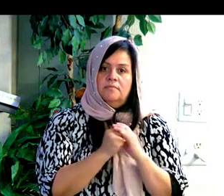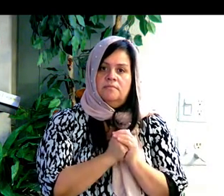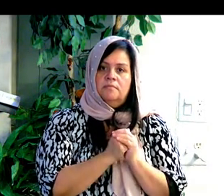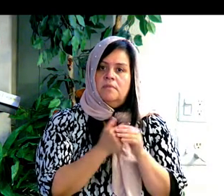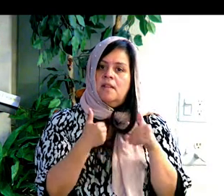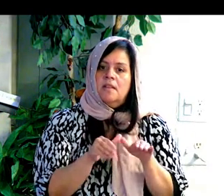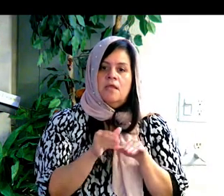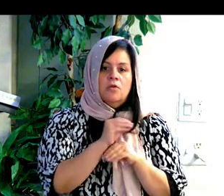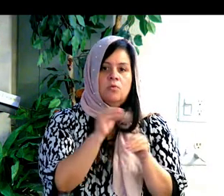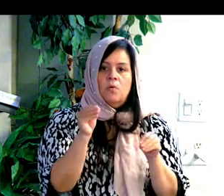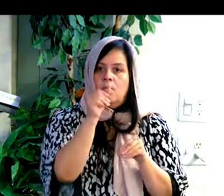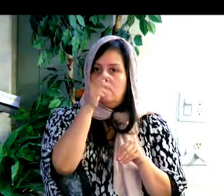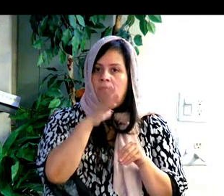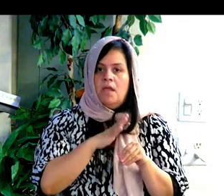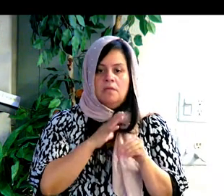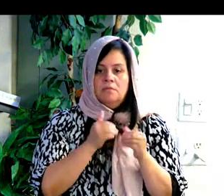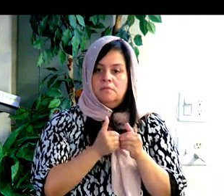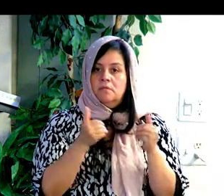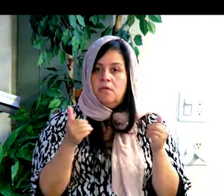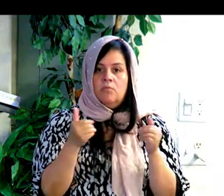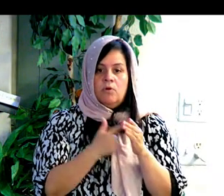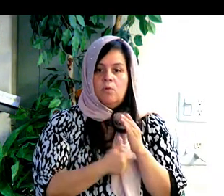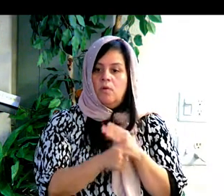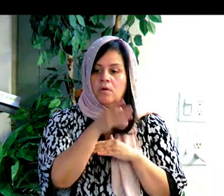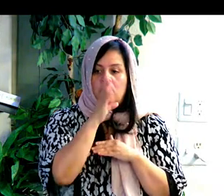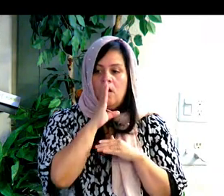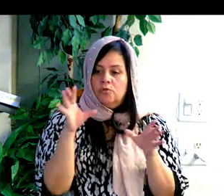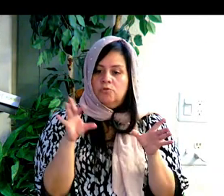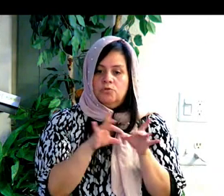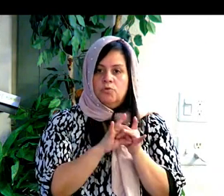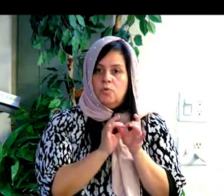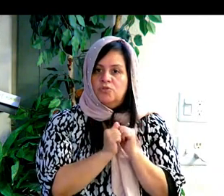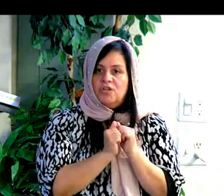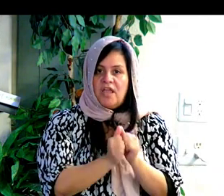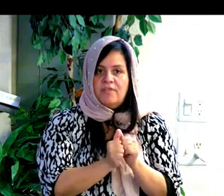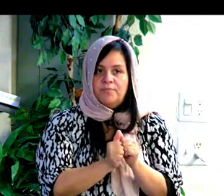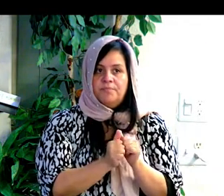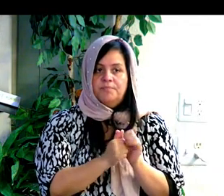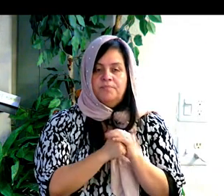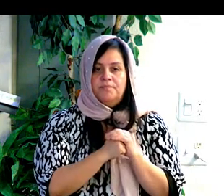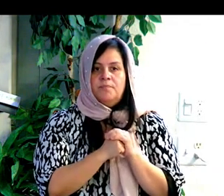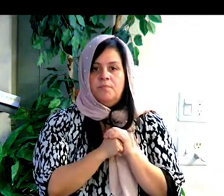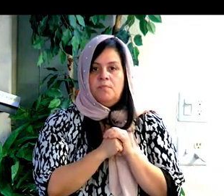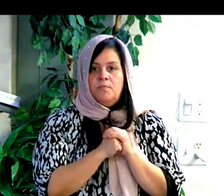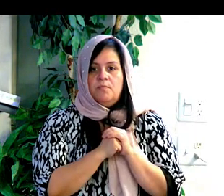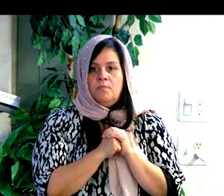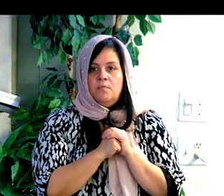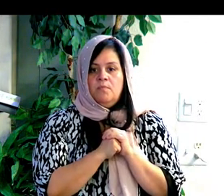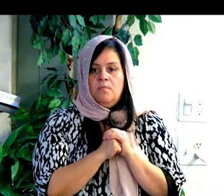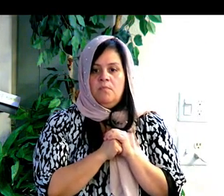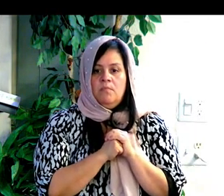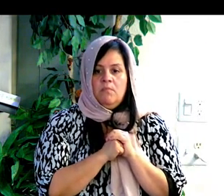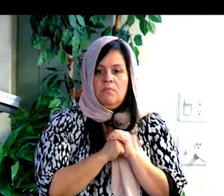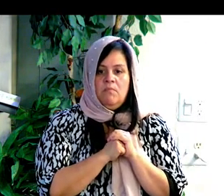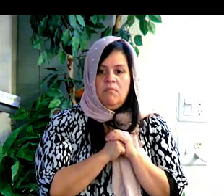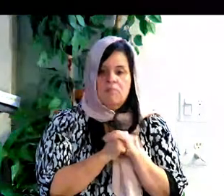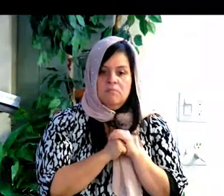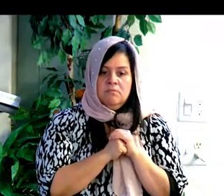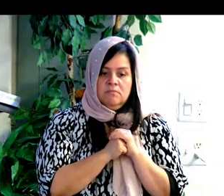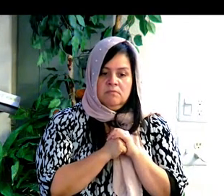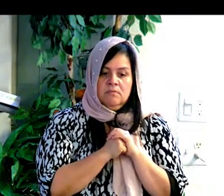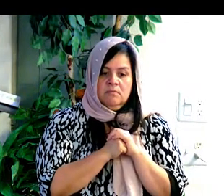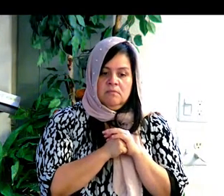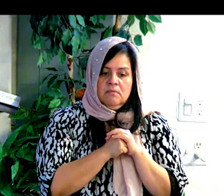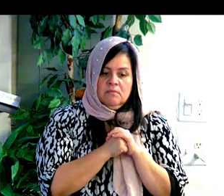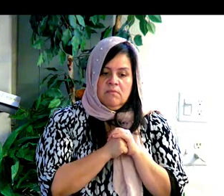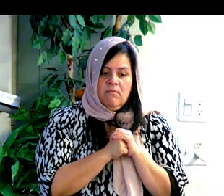separate what God has joined together. Este, he escuchado pastores dices, por tanto, lo que Dios ha unido, ningún hombre lo